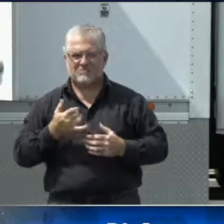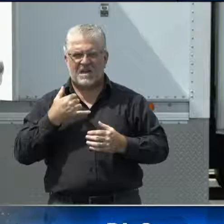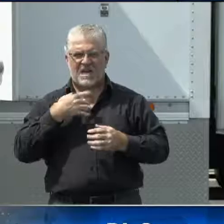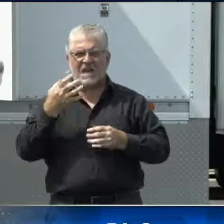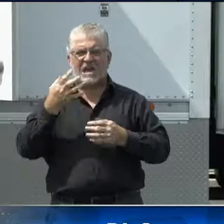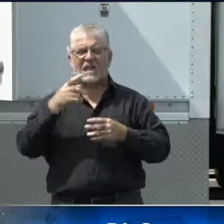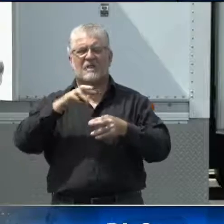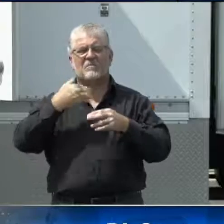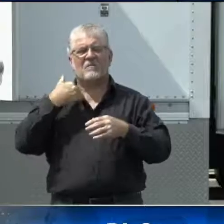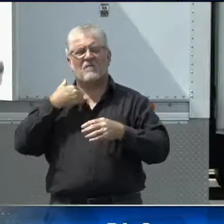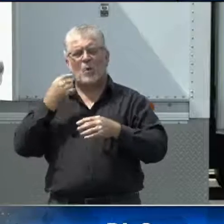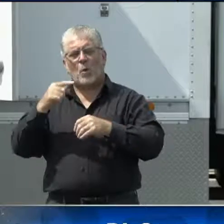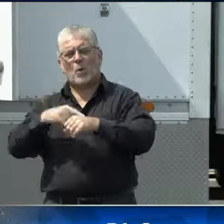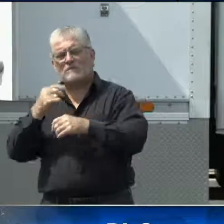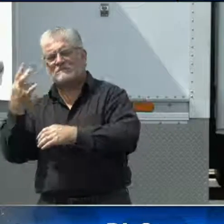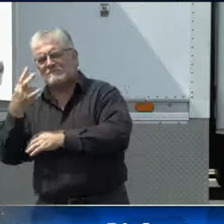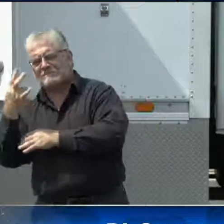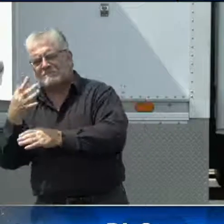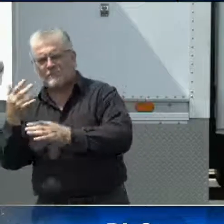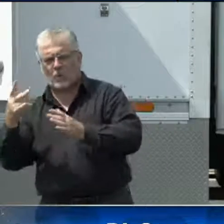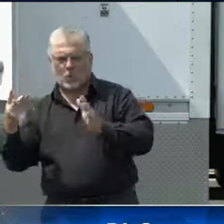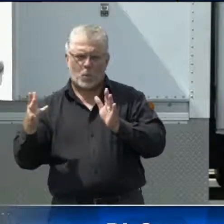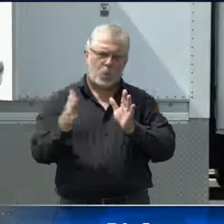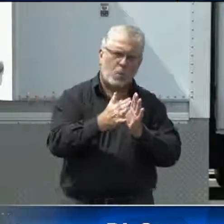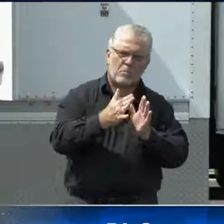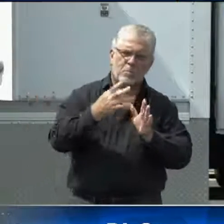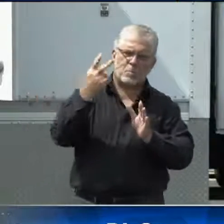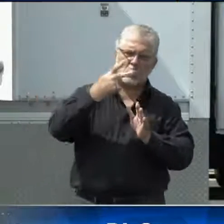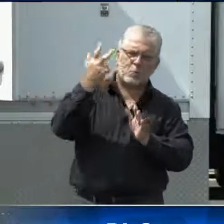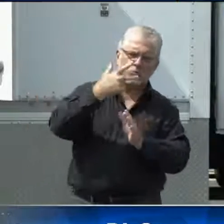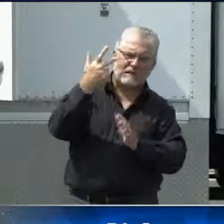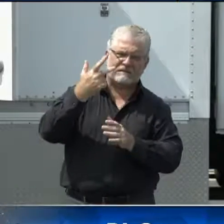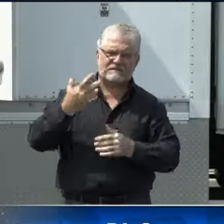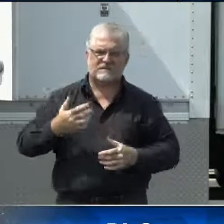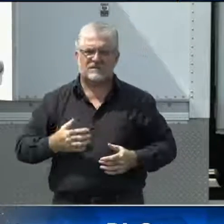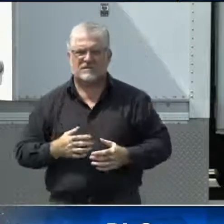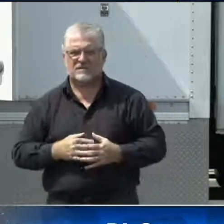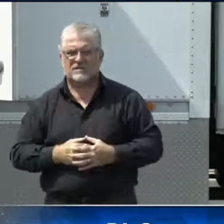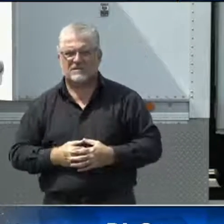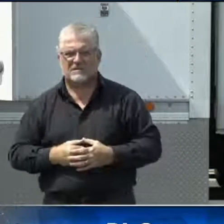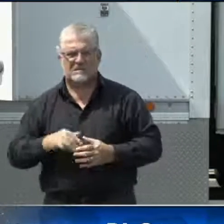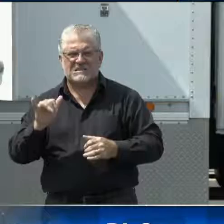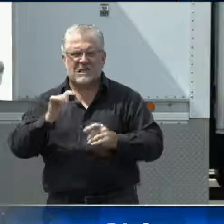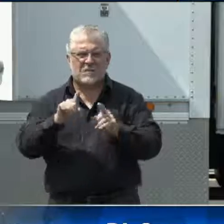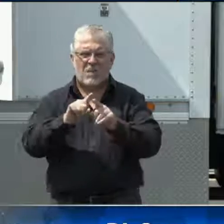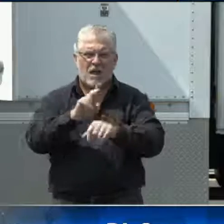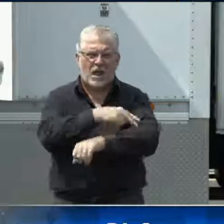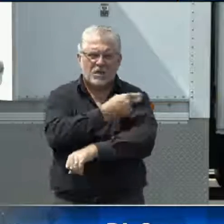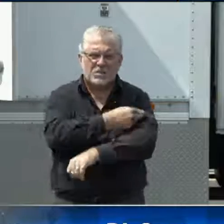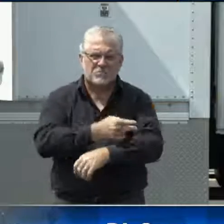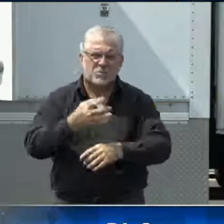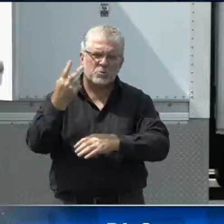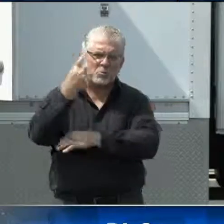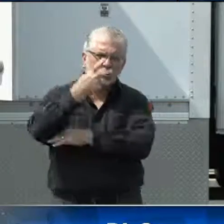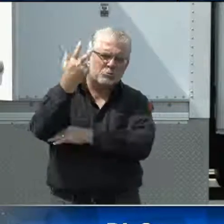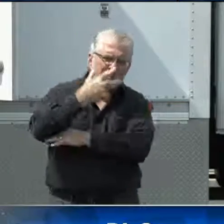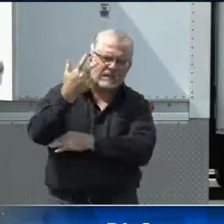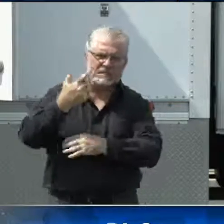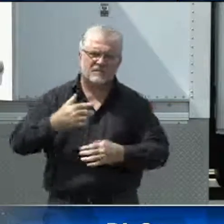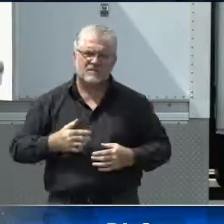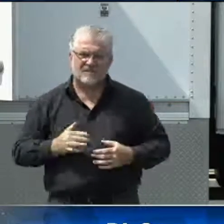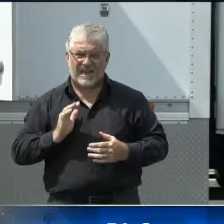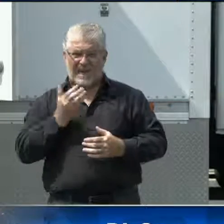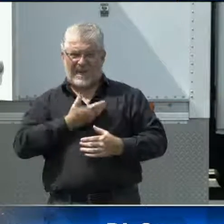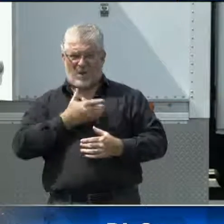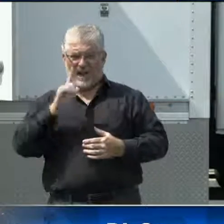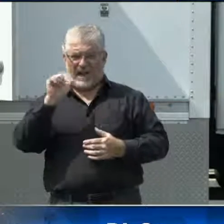of the other commercial laboratories have 2-day turnaround time, as well as the hospitals and health systems, and our lab in Exton, 24 to